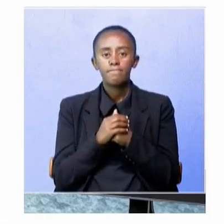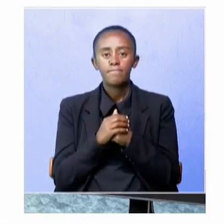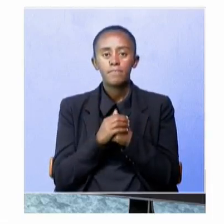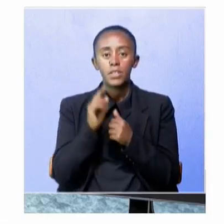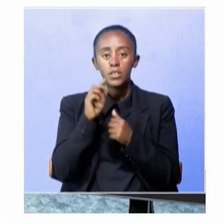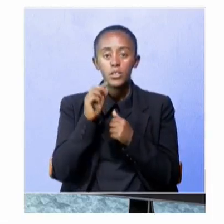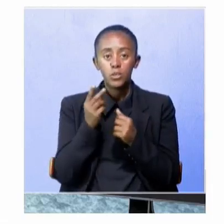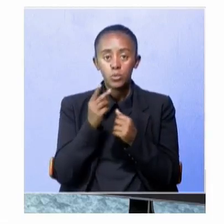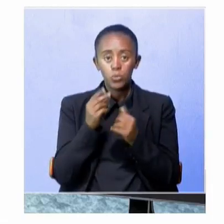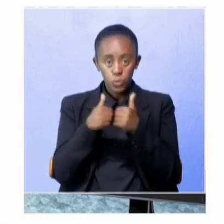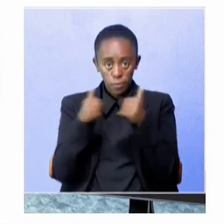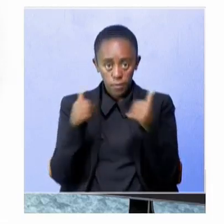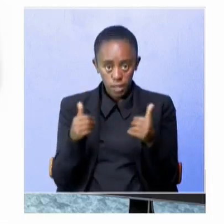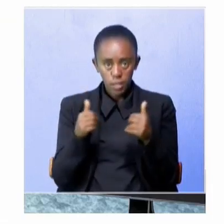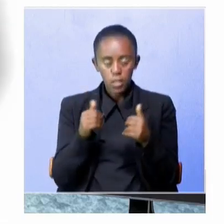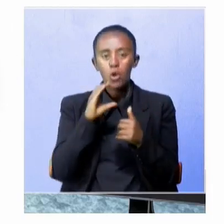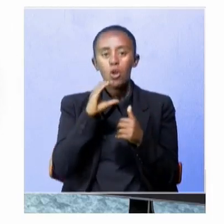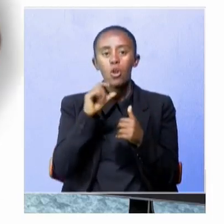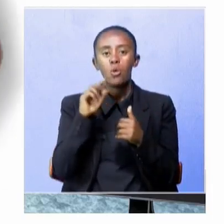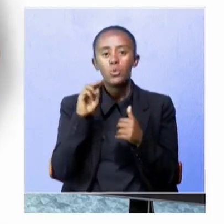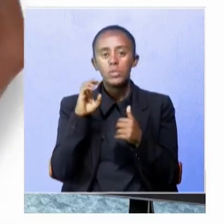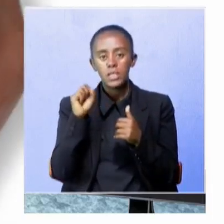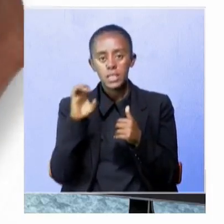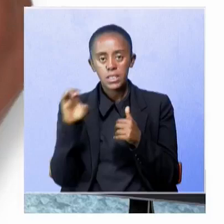Two clauses